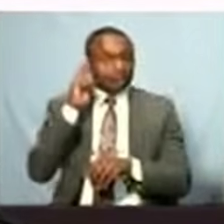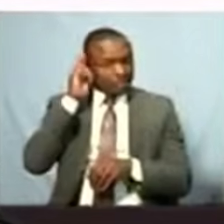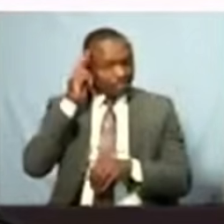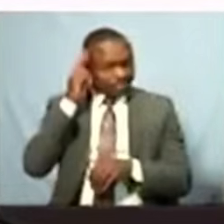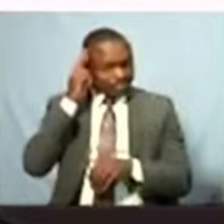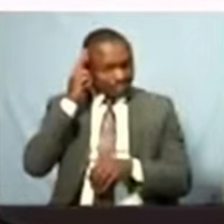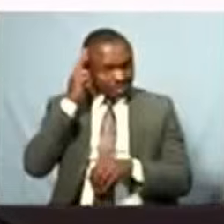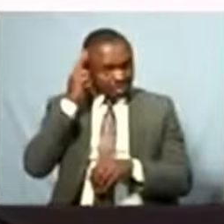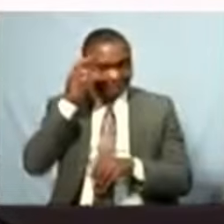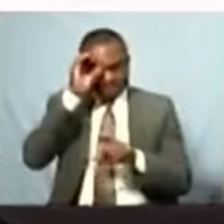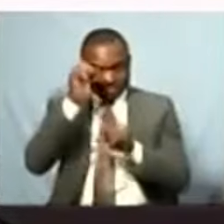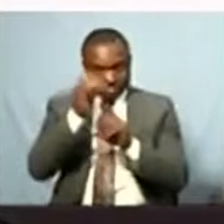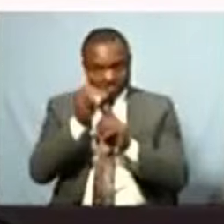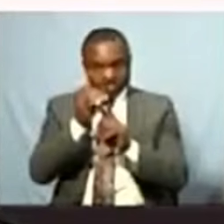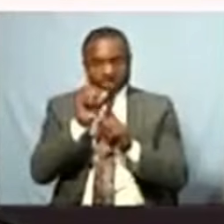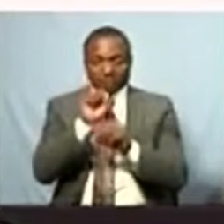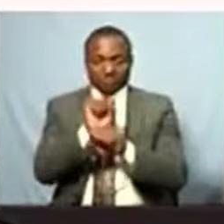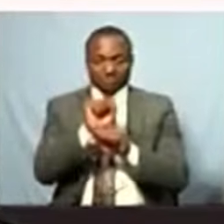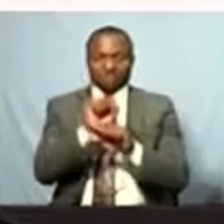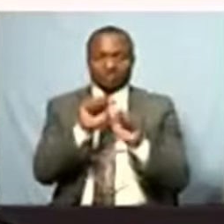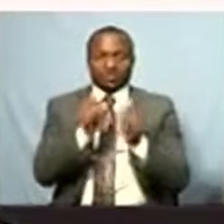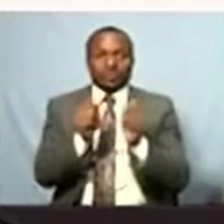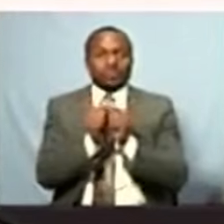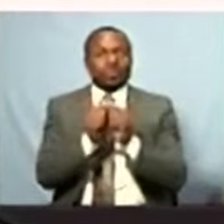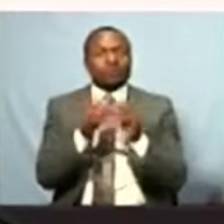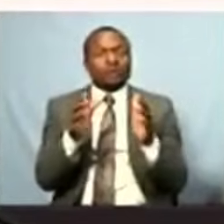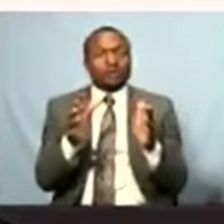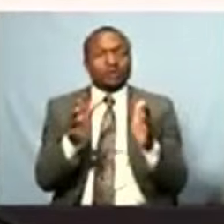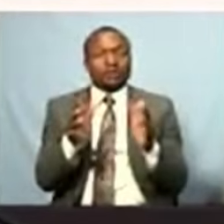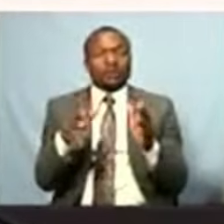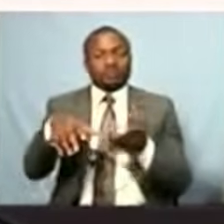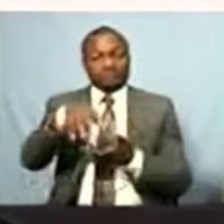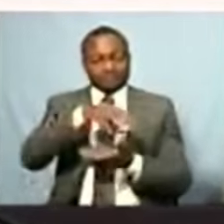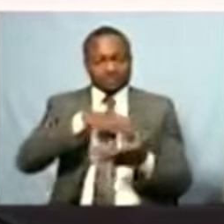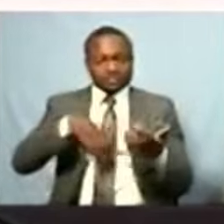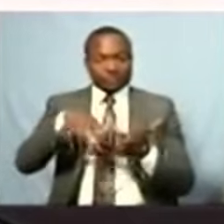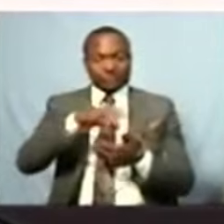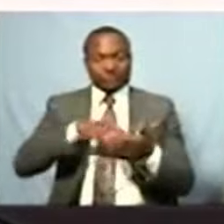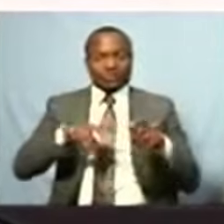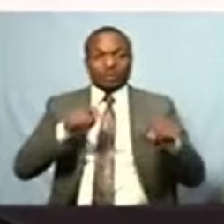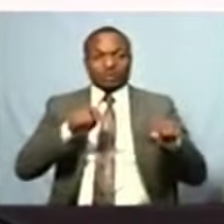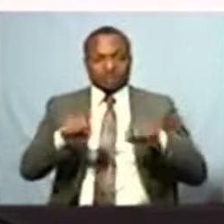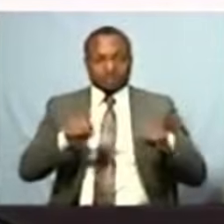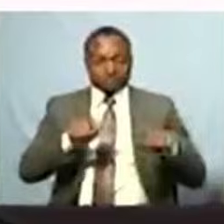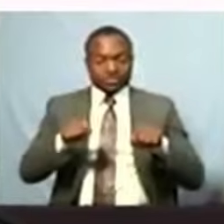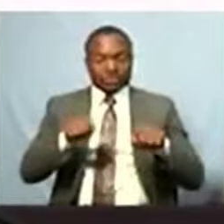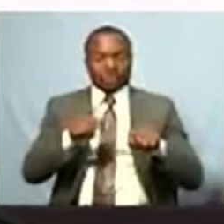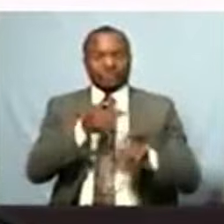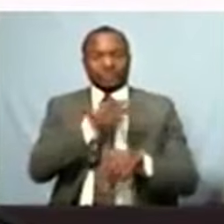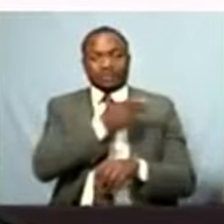carries out its legislative function without disrupting the running of government.